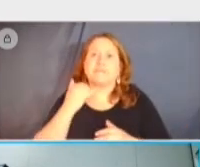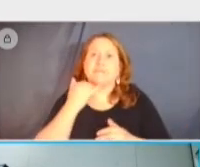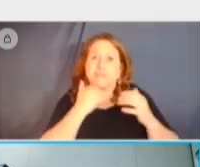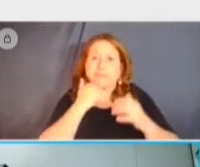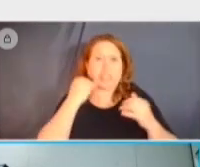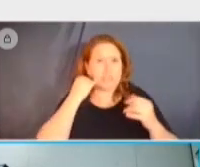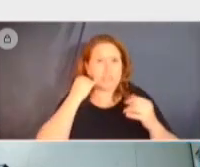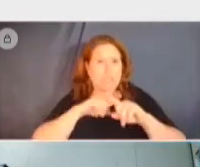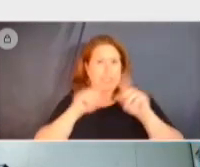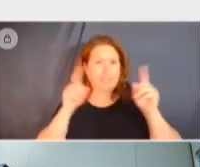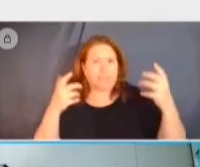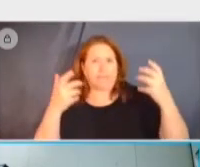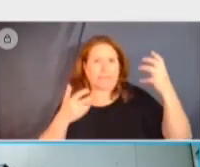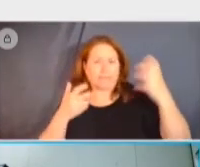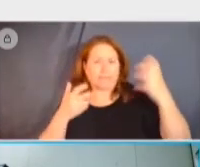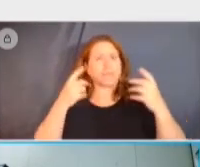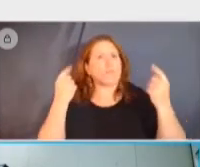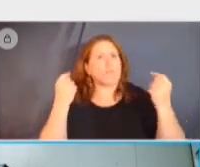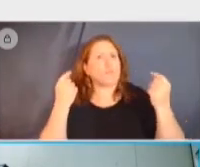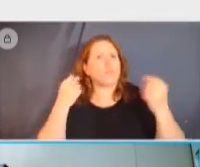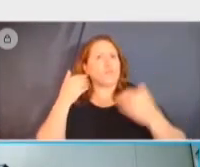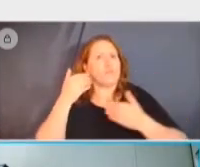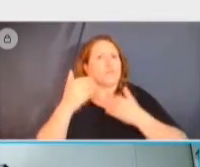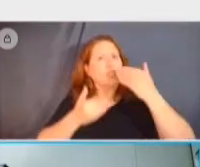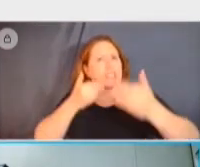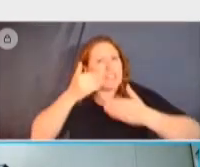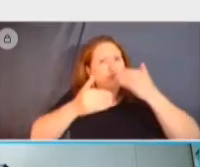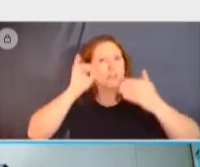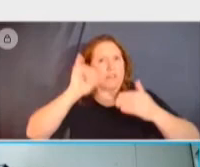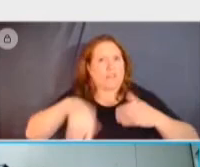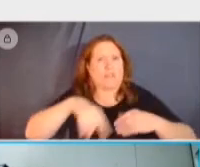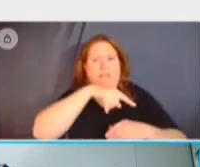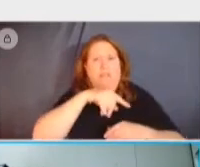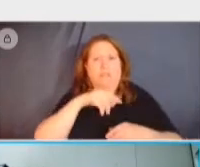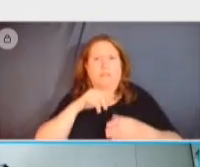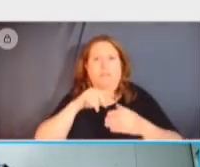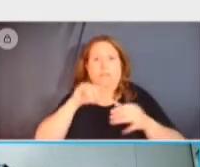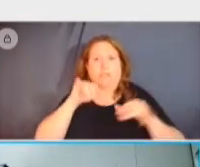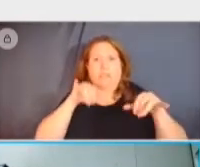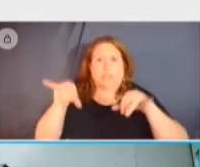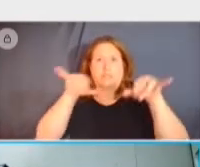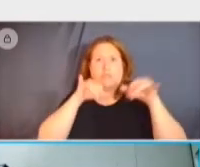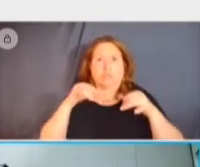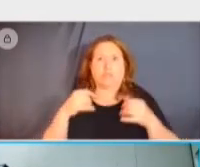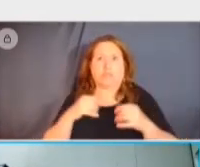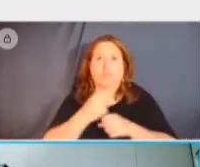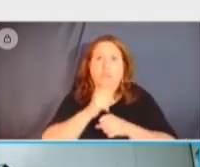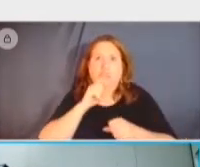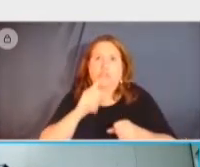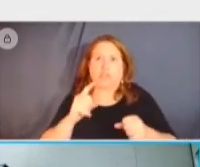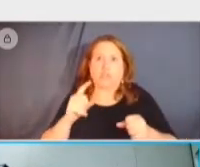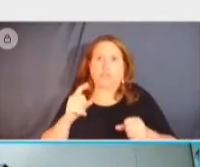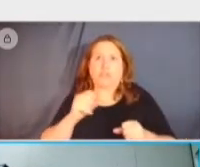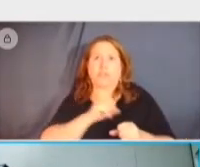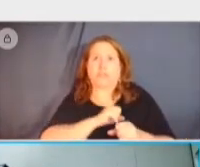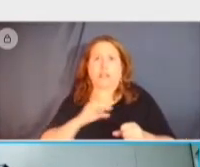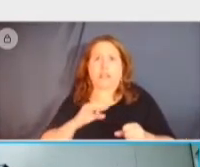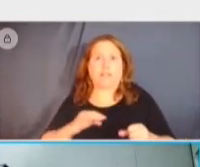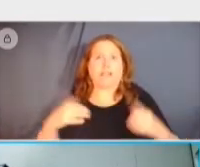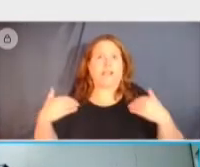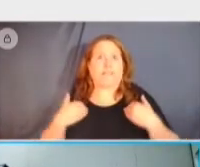And then ensuring that a larger number of board staff perhaps than before would be doing that. Because when